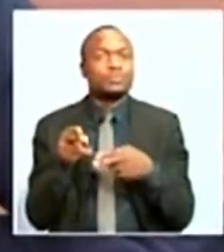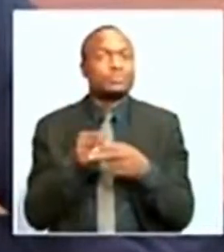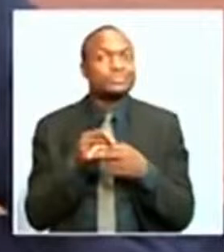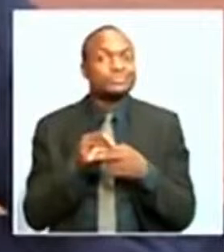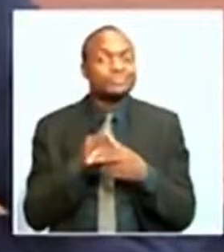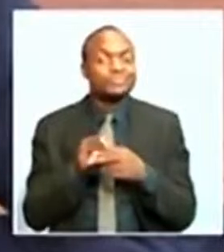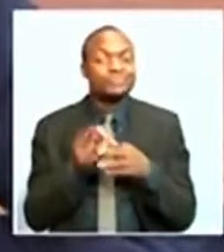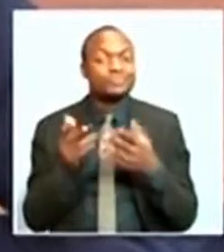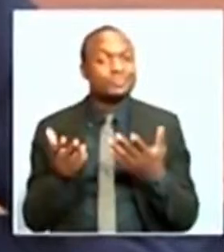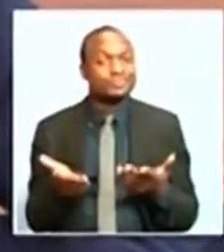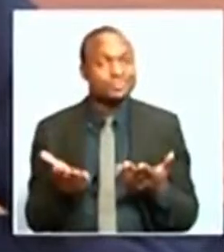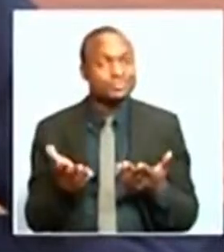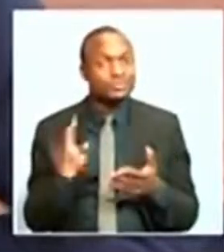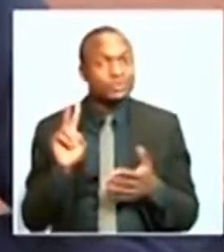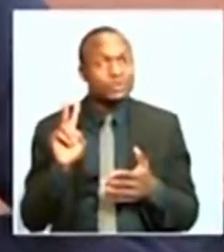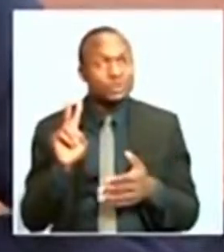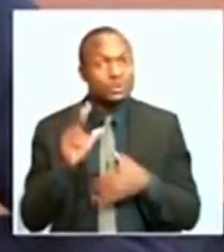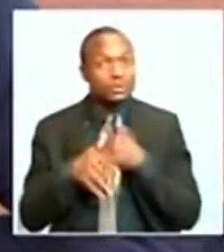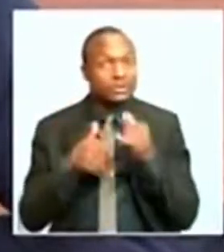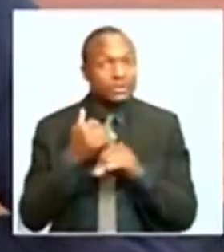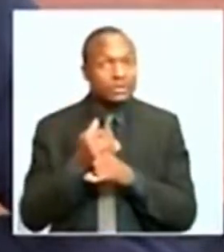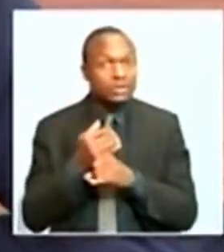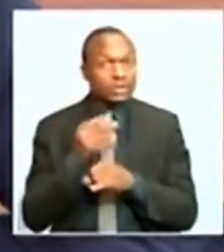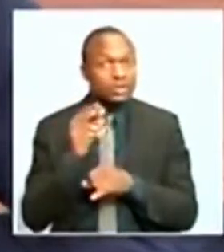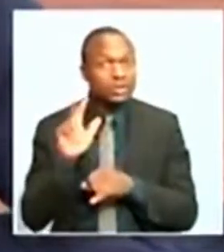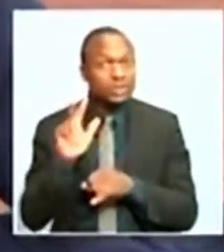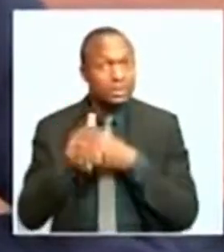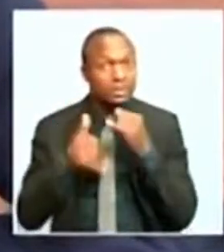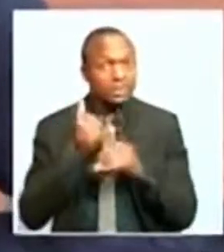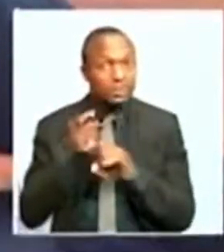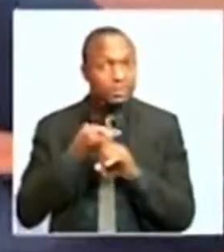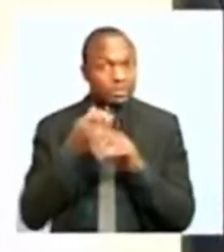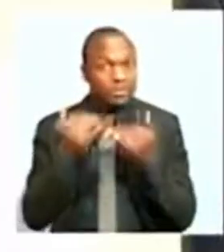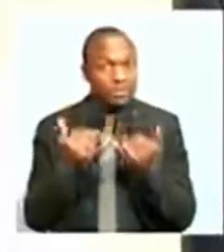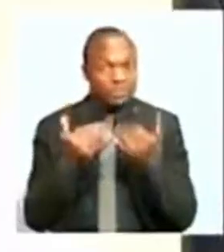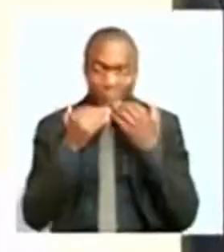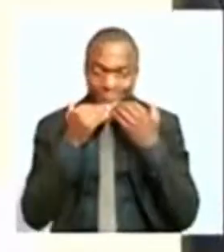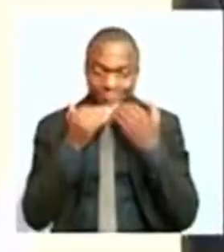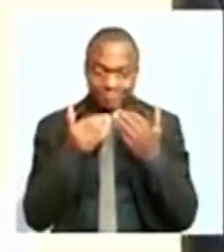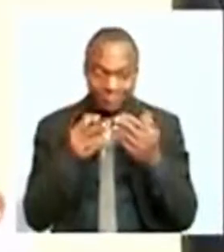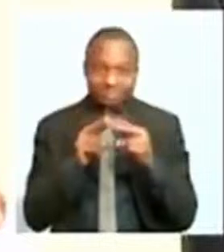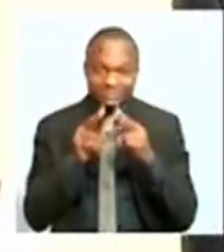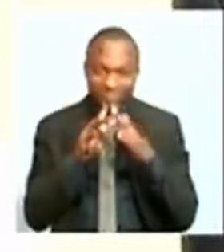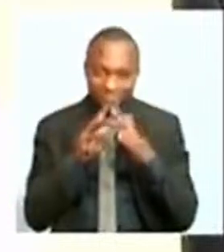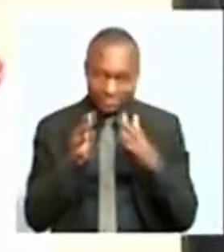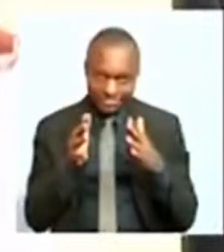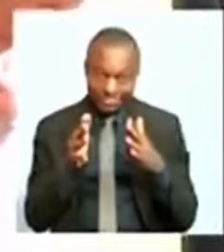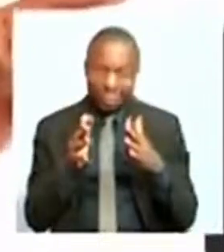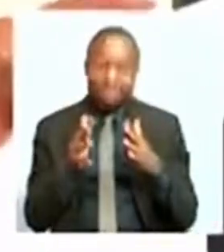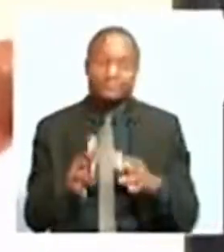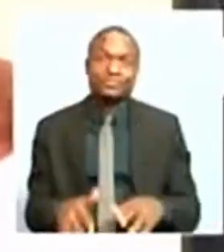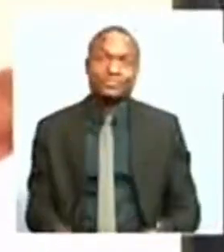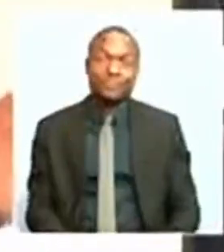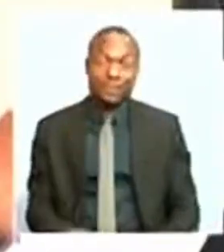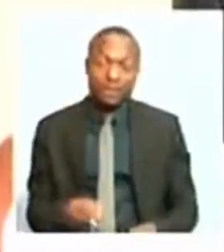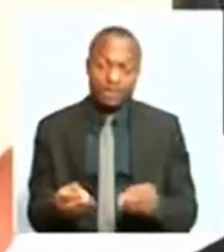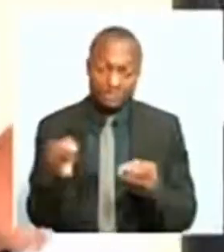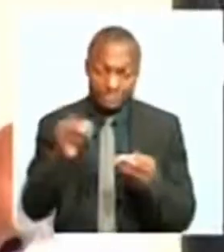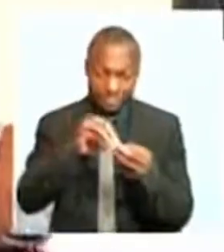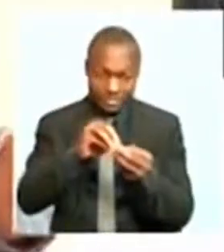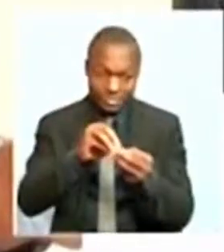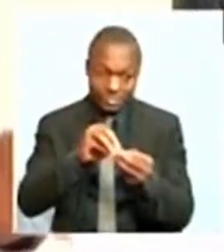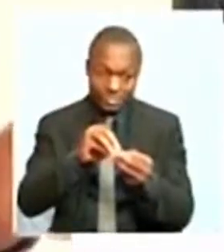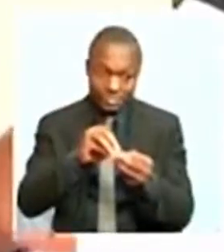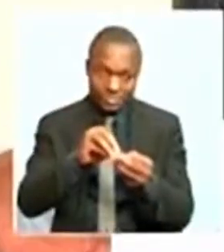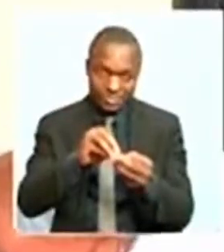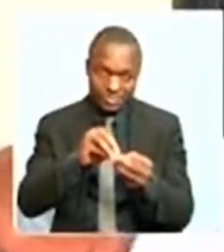soon, 2 years or 3 years from now? I thank you. Thank you so much. In addition, though, it's